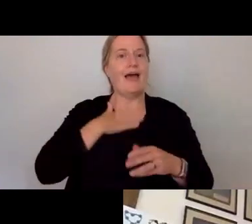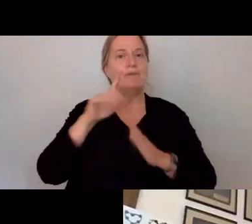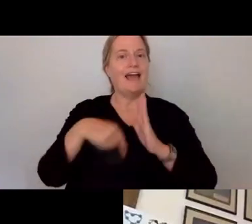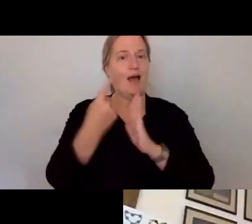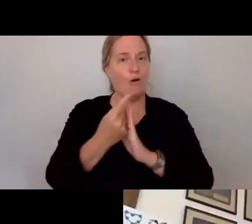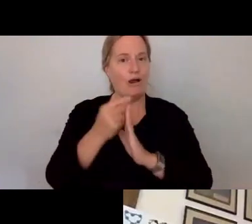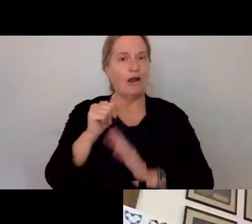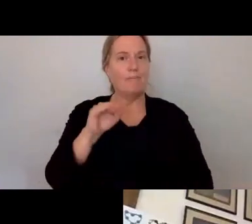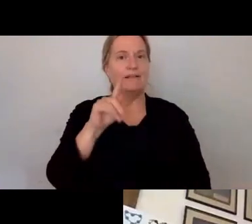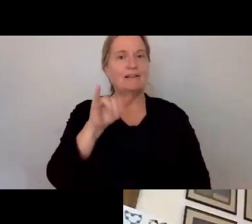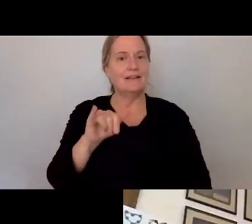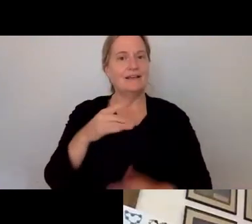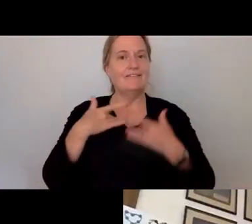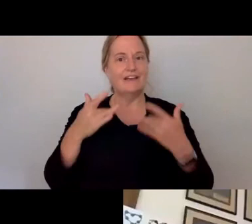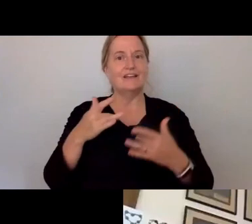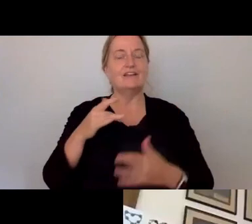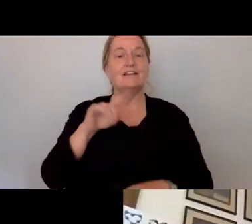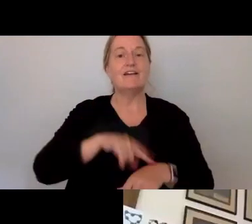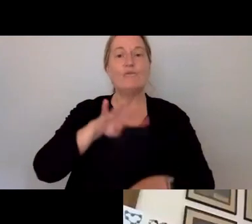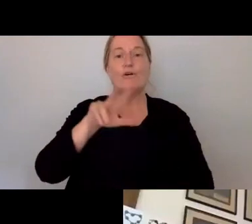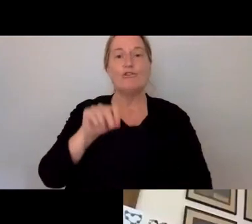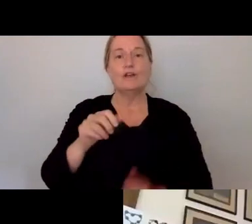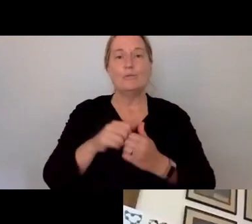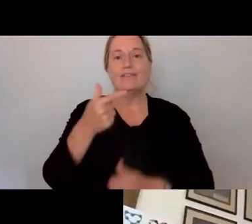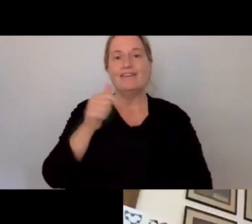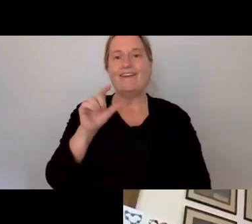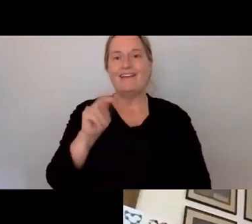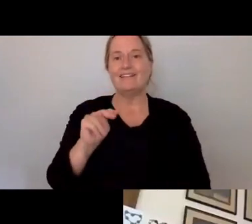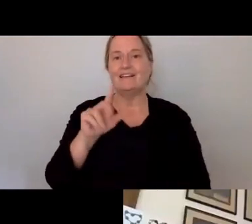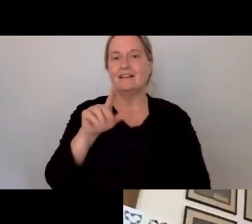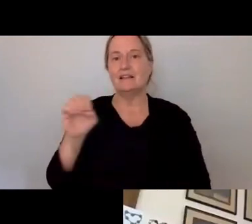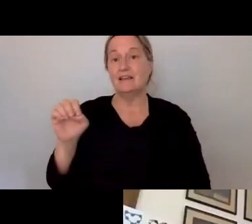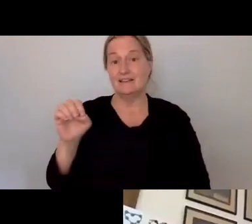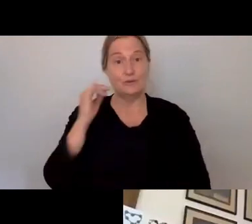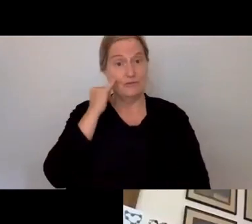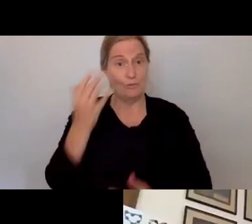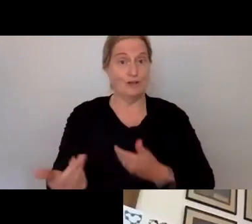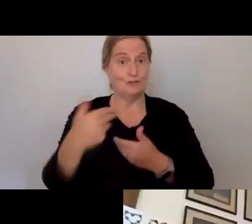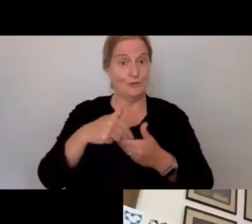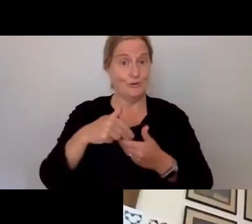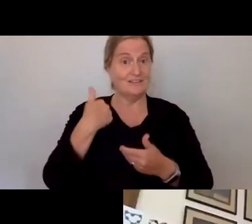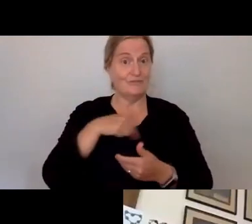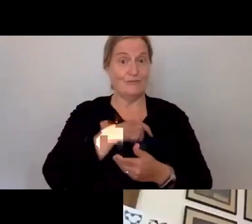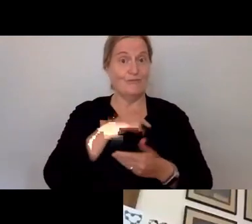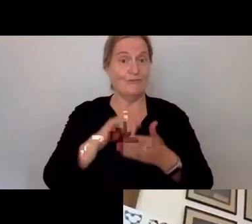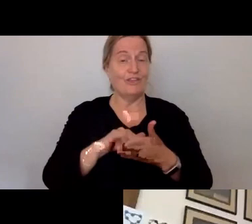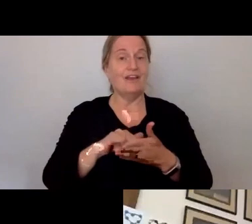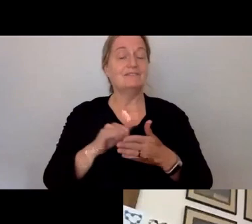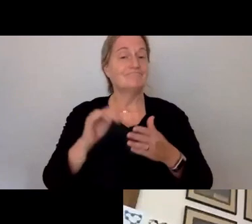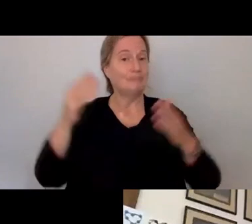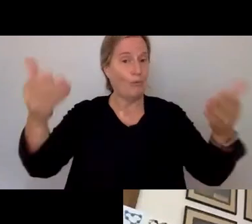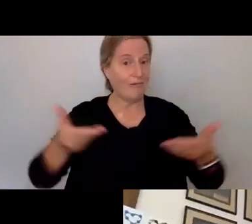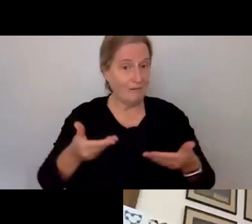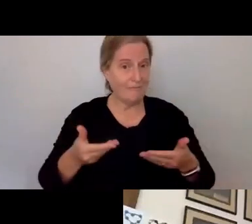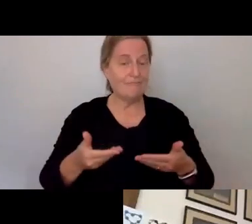at 4:30 with Galen Lee. So if everyone would like to come join us for that, you are more than welcome. But one last thank you